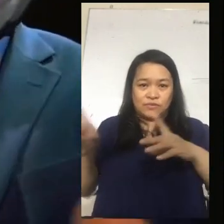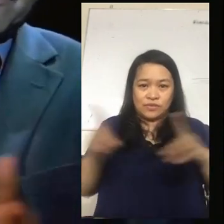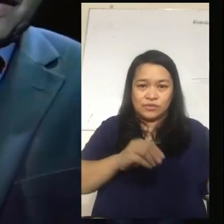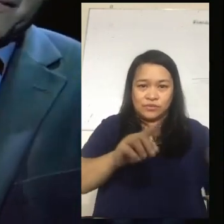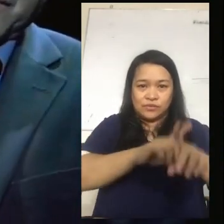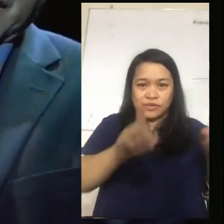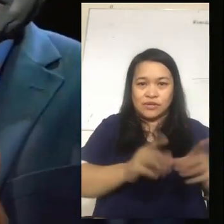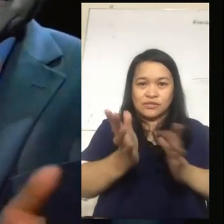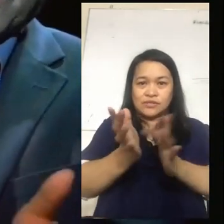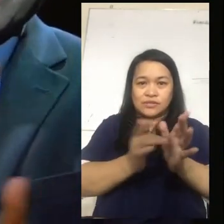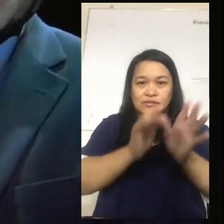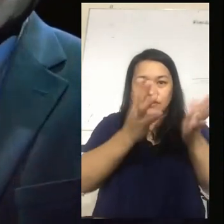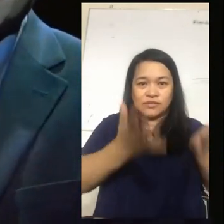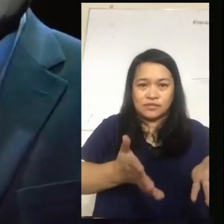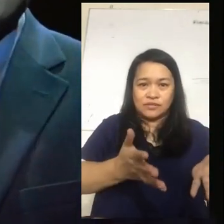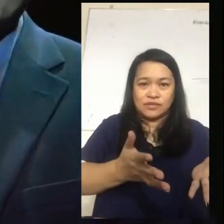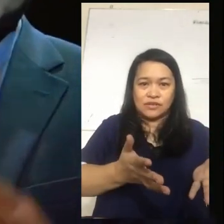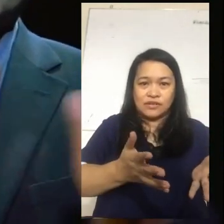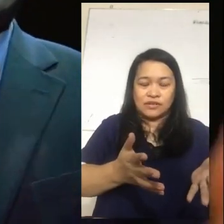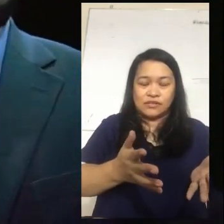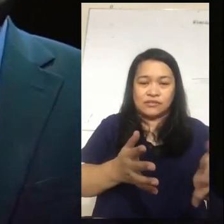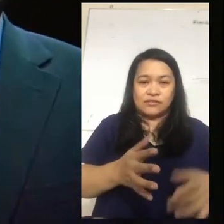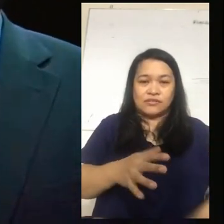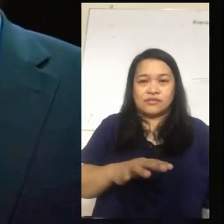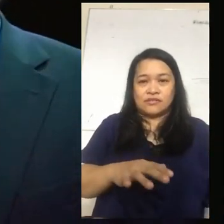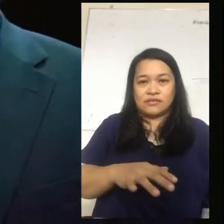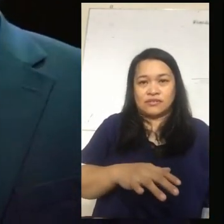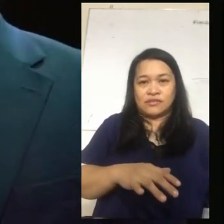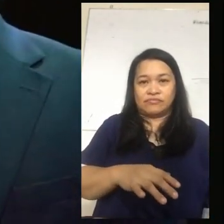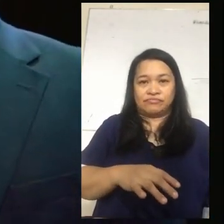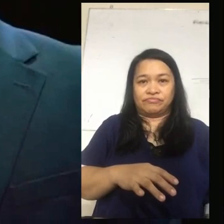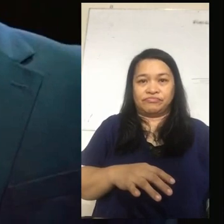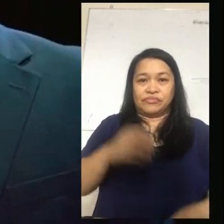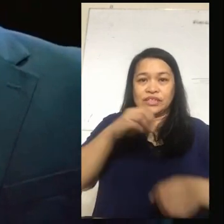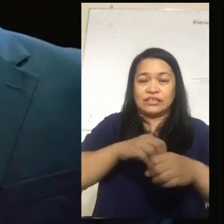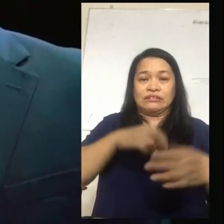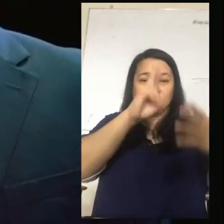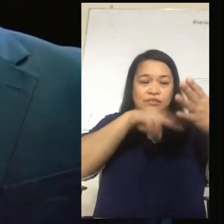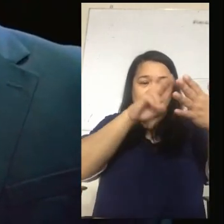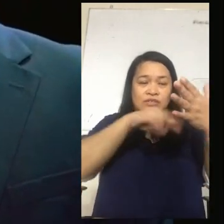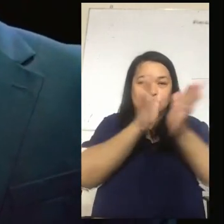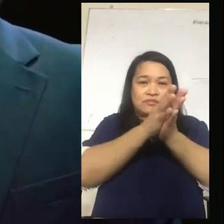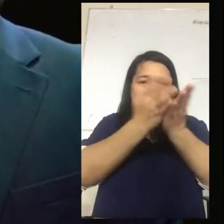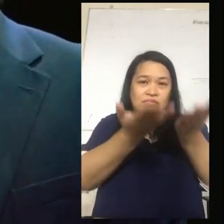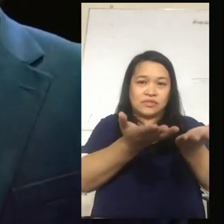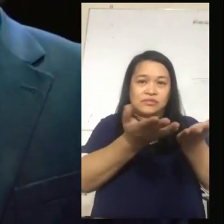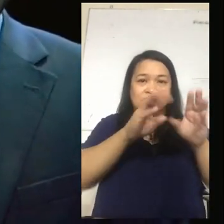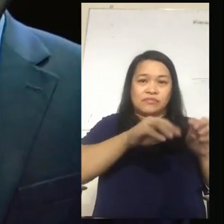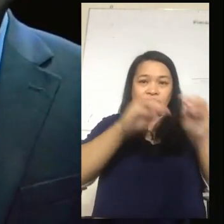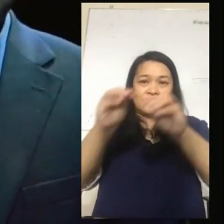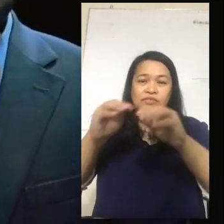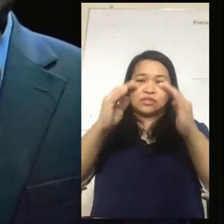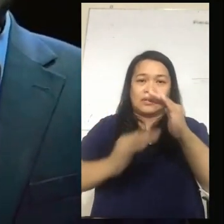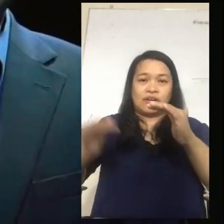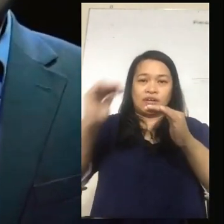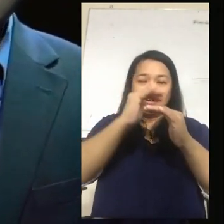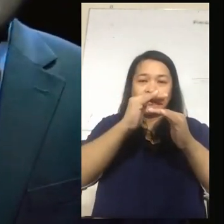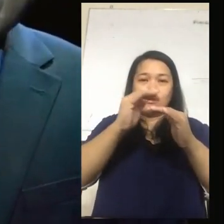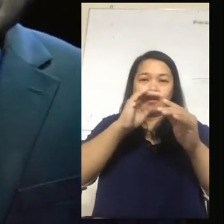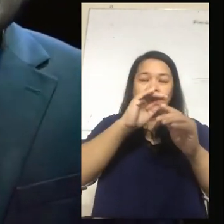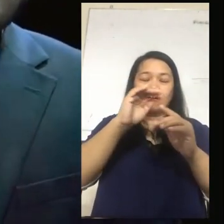like reading our Bible, like praying, like coming to church, and putting a high priority on